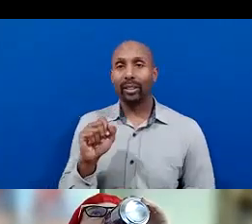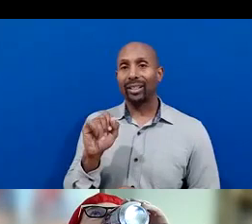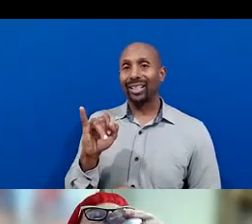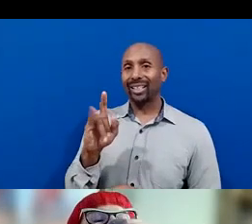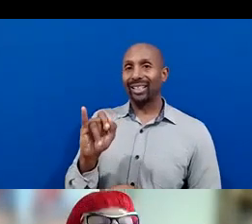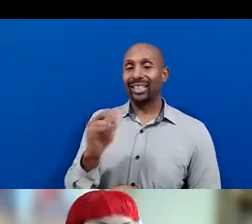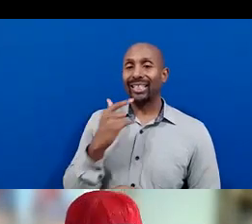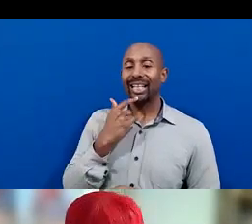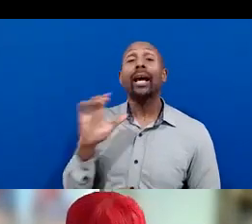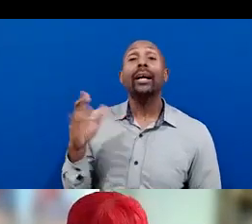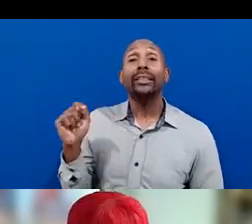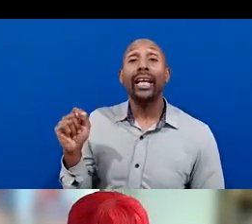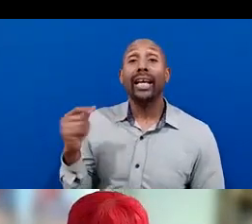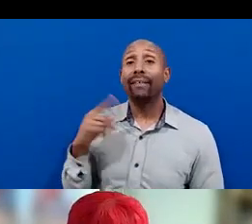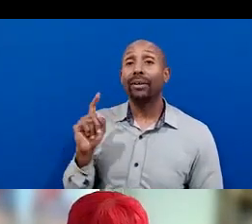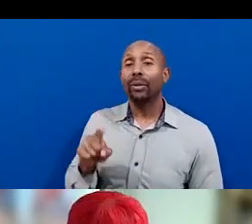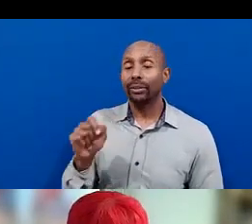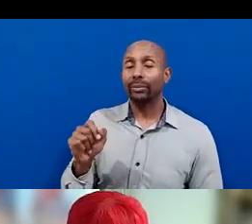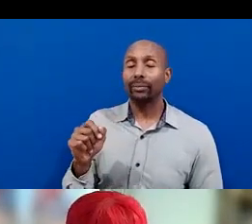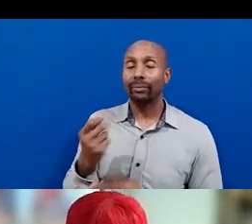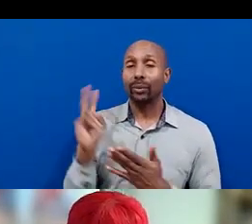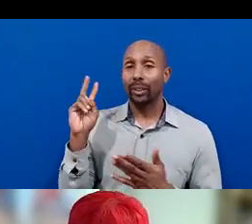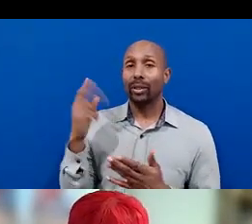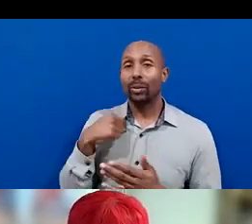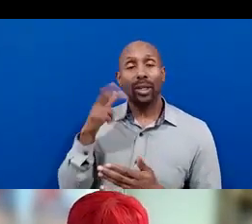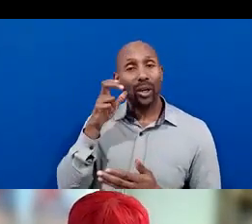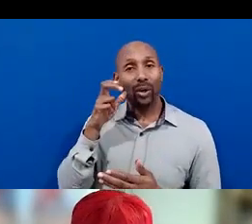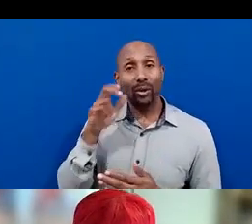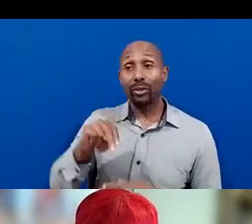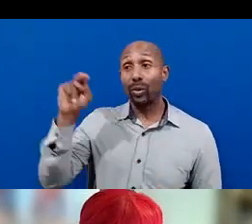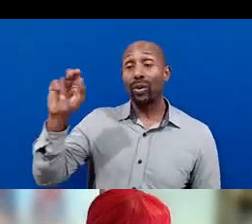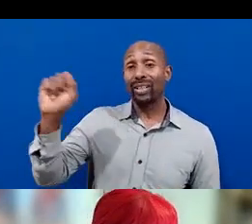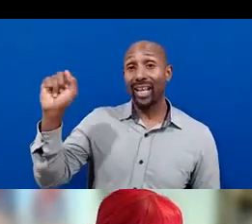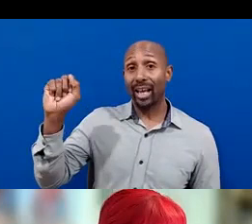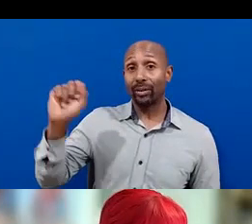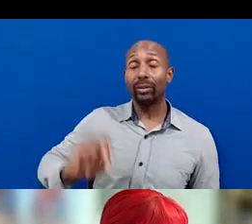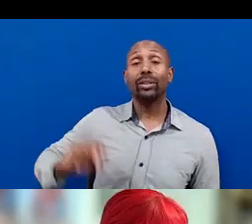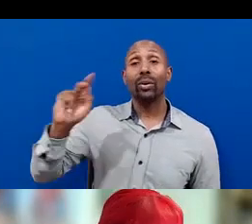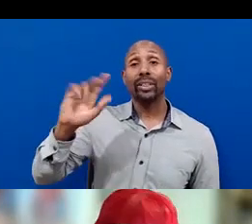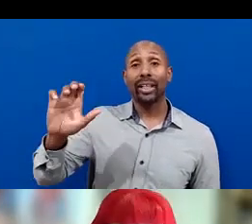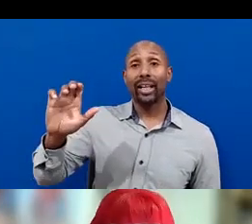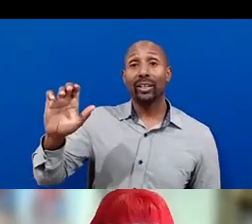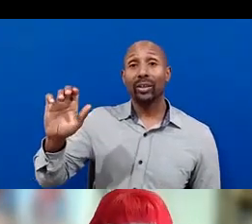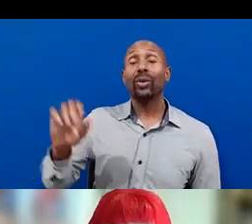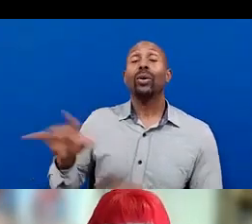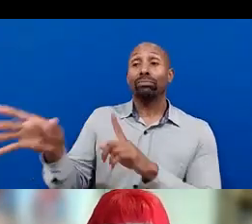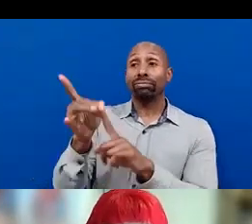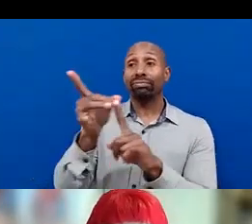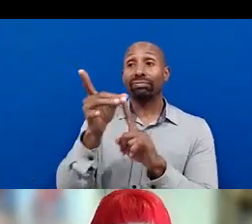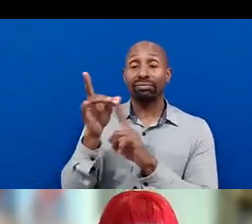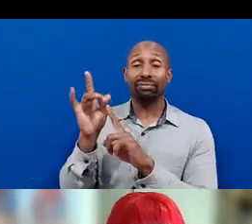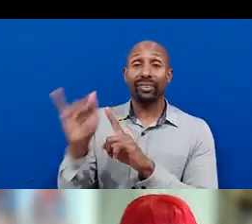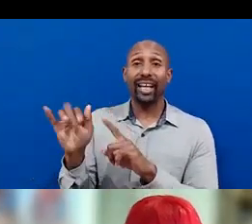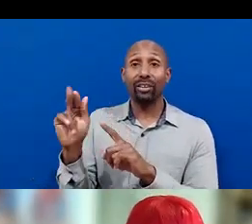heard that case rates, transmissions were higher in North Seattle and North King County. Do we know if this